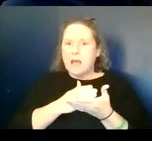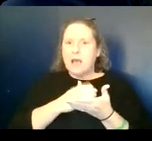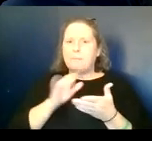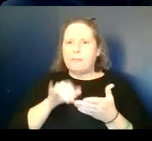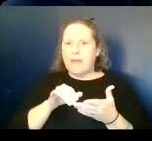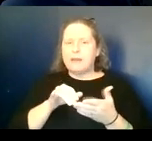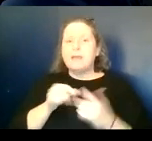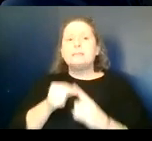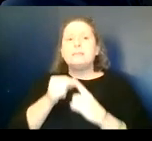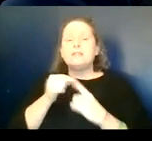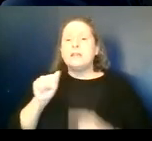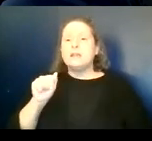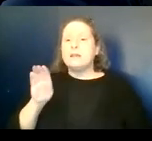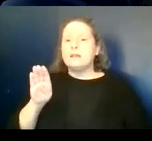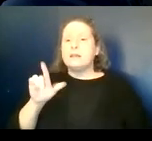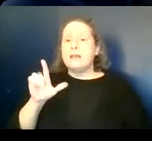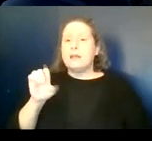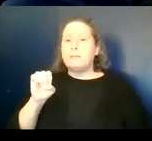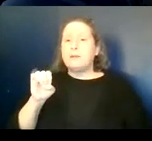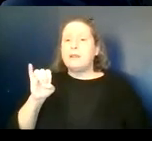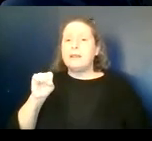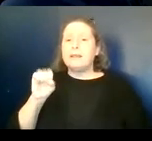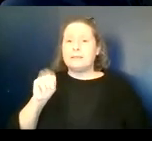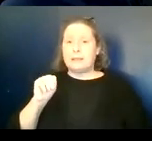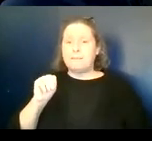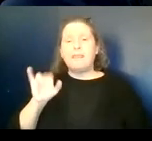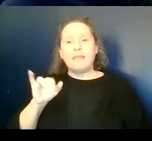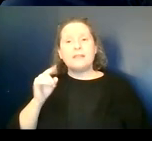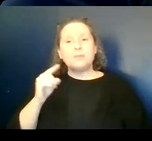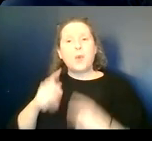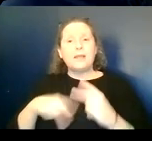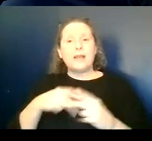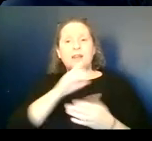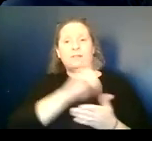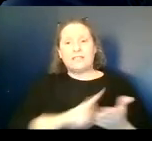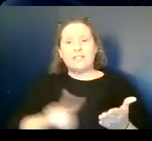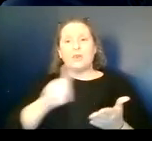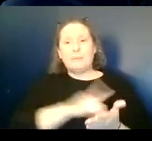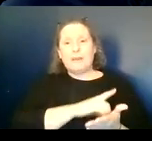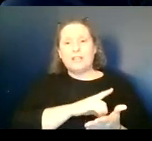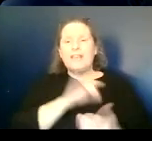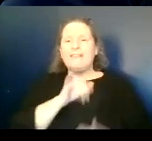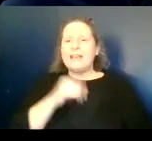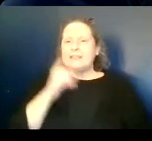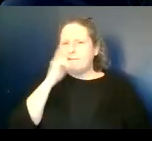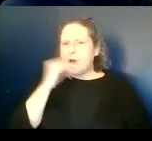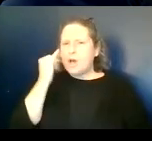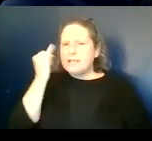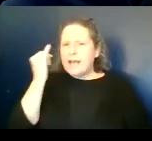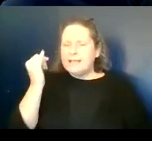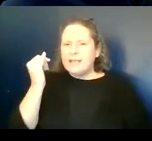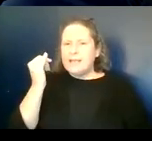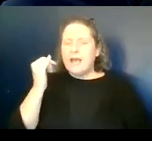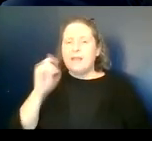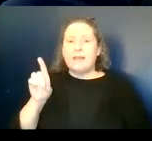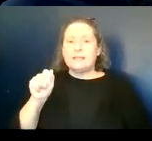defined as a form of discrimination and the false idea that disabled people are by default